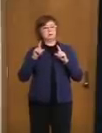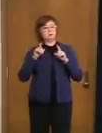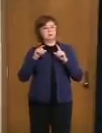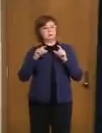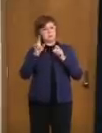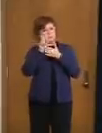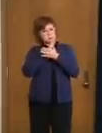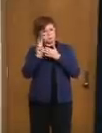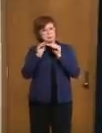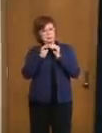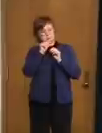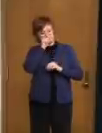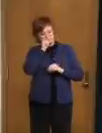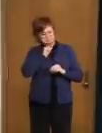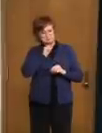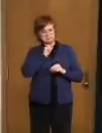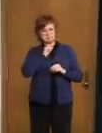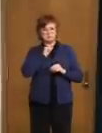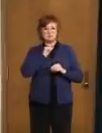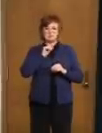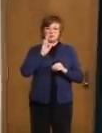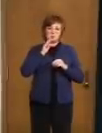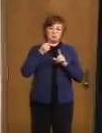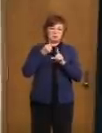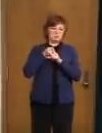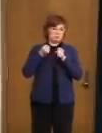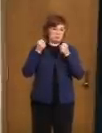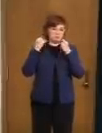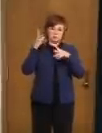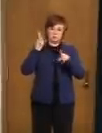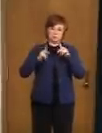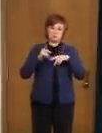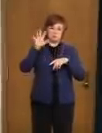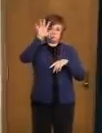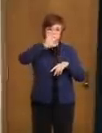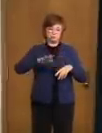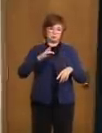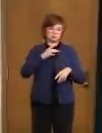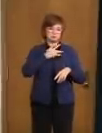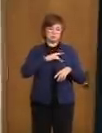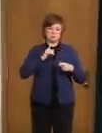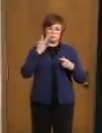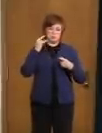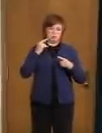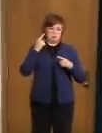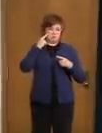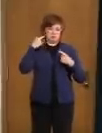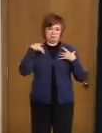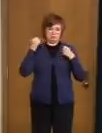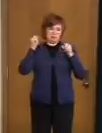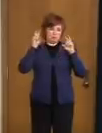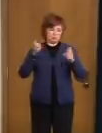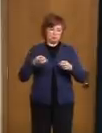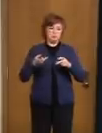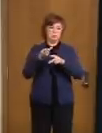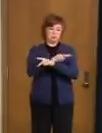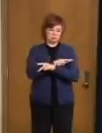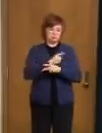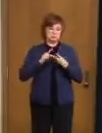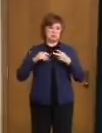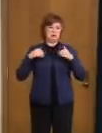consequences to individuals in our communities across the province when it comes to mental health. There's consequences to our youth, their access